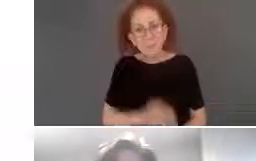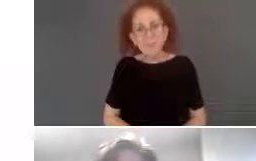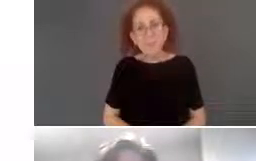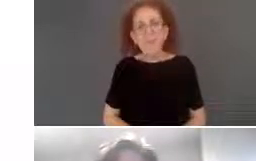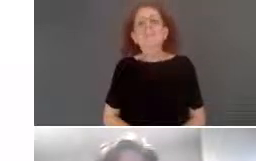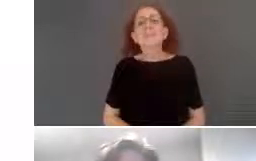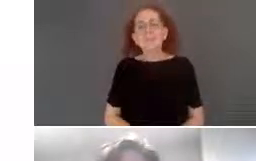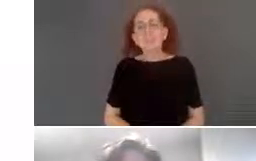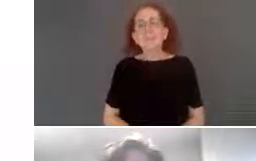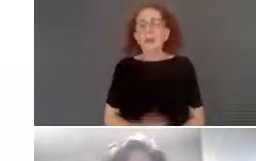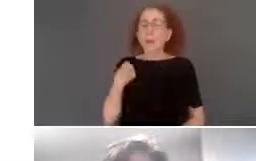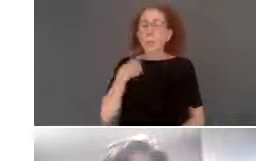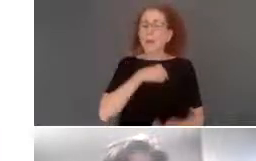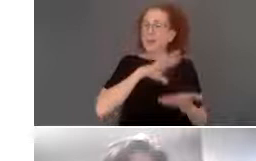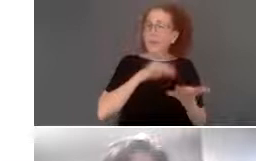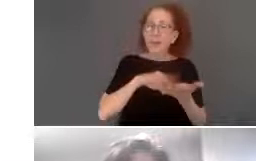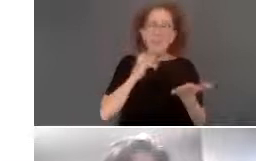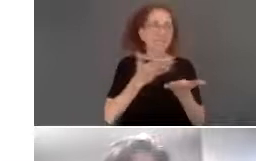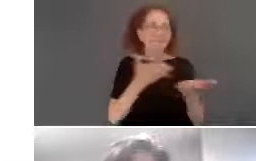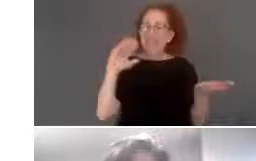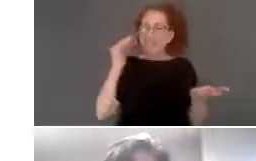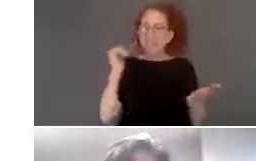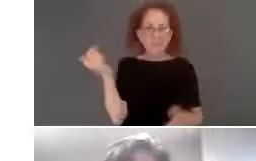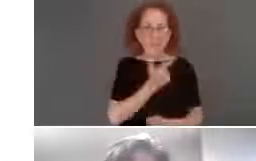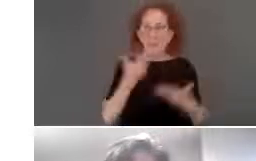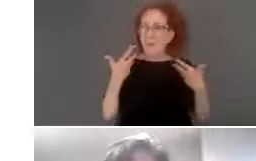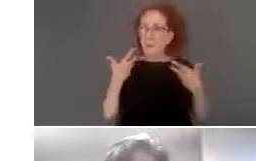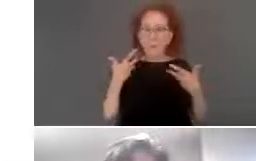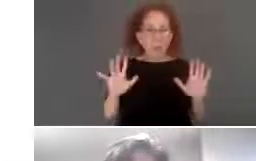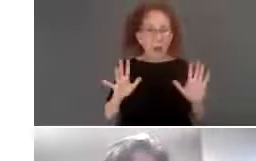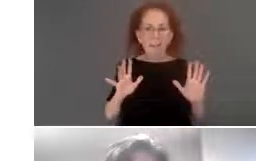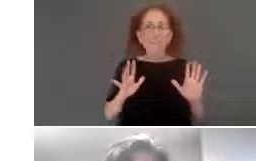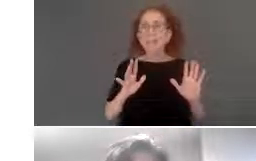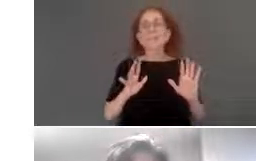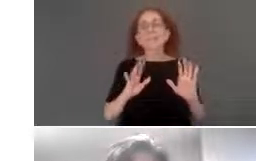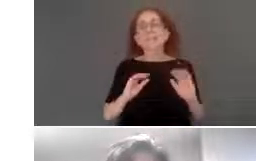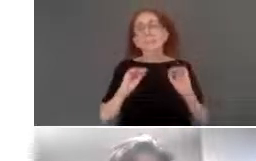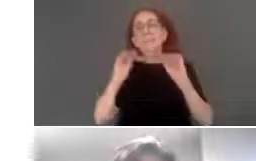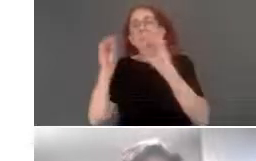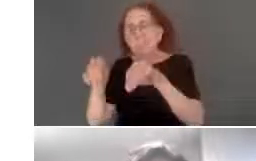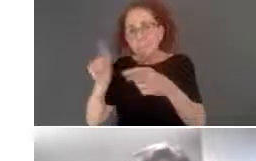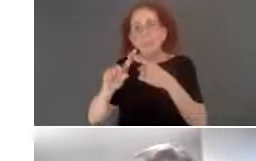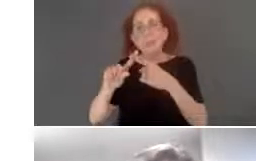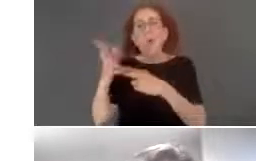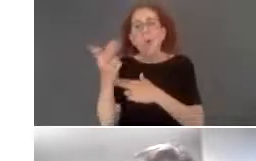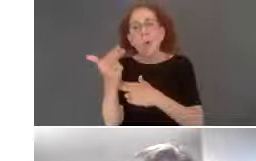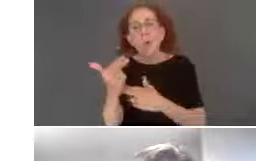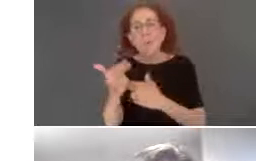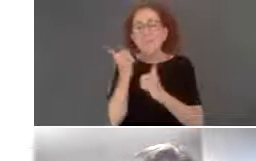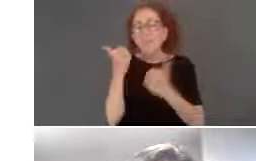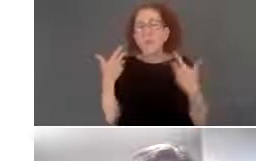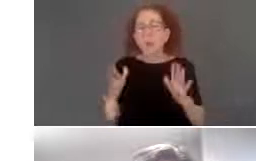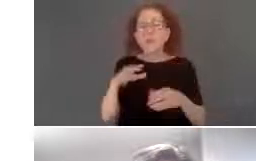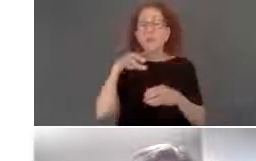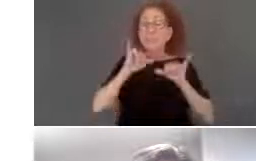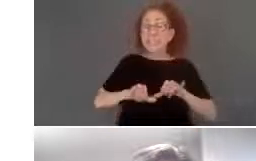quarantine site, we've learned that not everyone wants to take advantage of our Bounce Back Philly Hotel. So our in-home